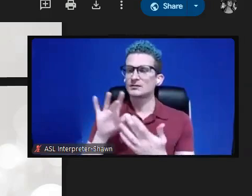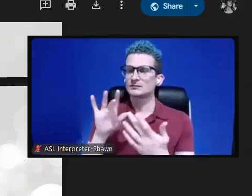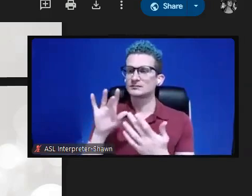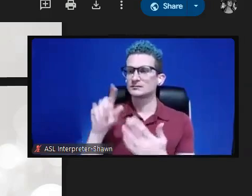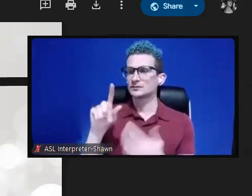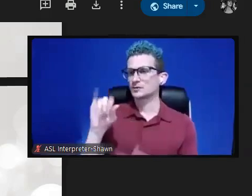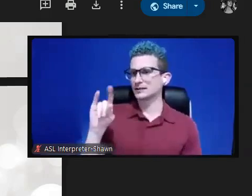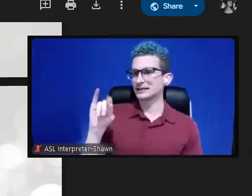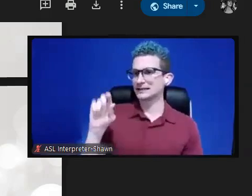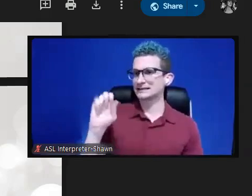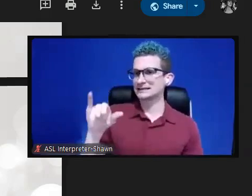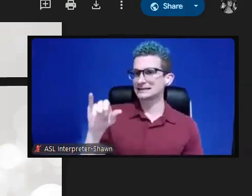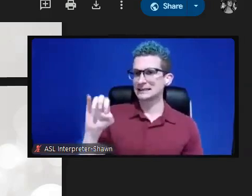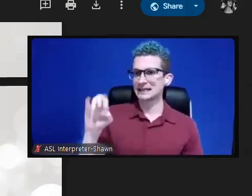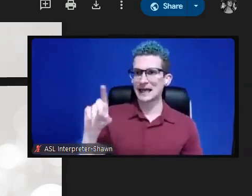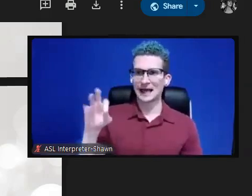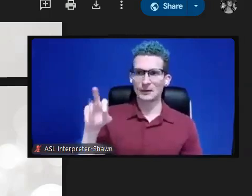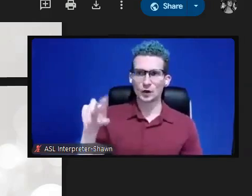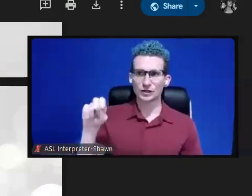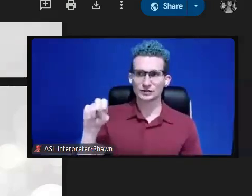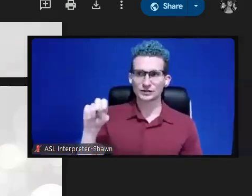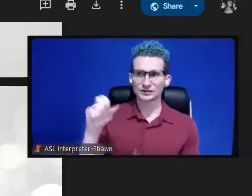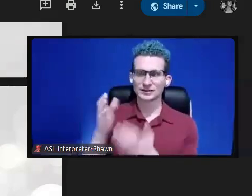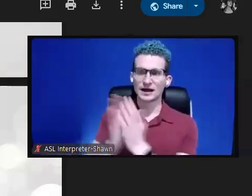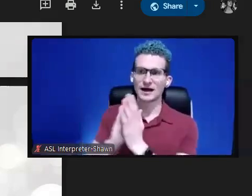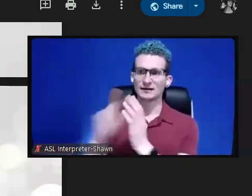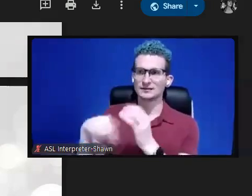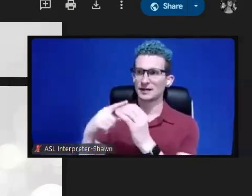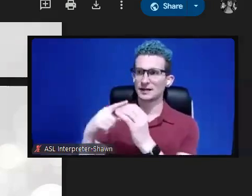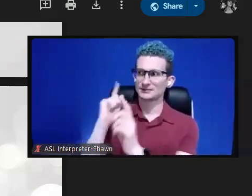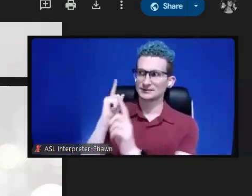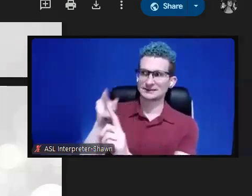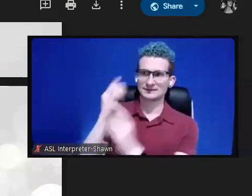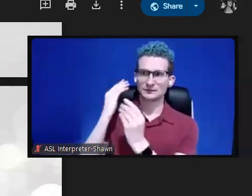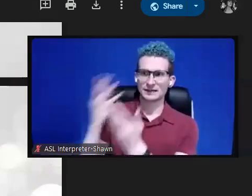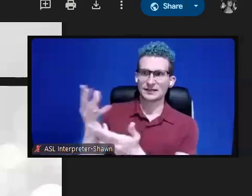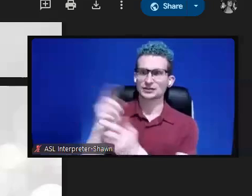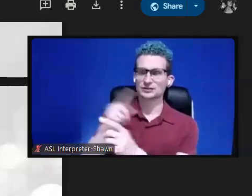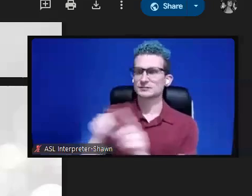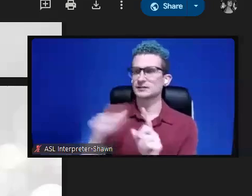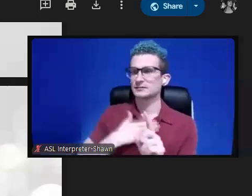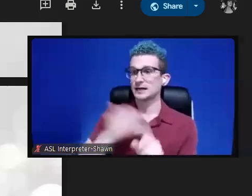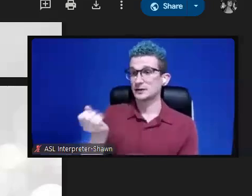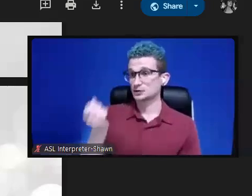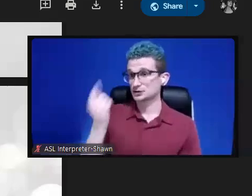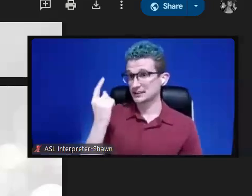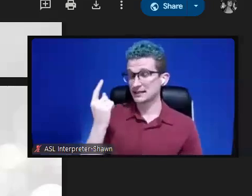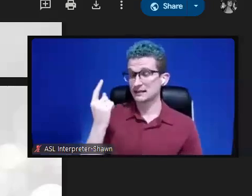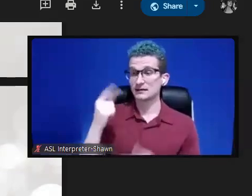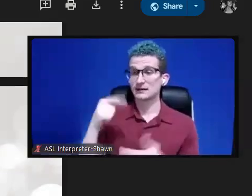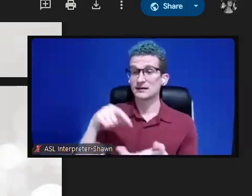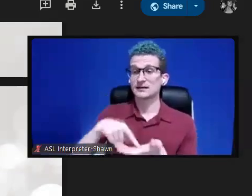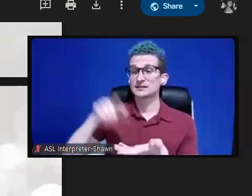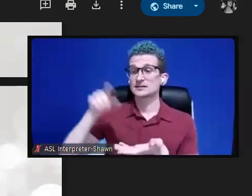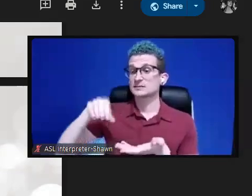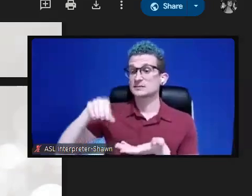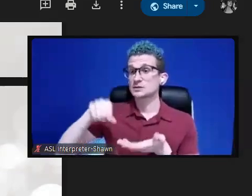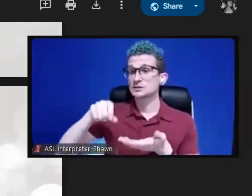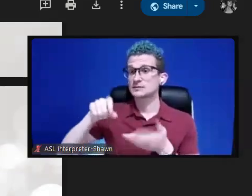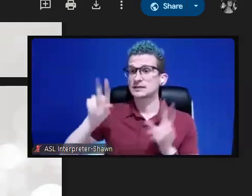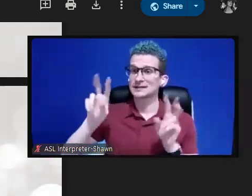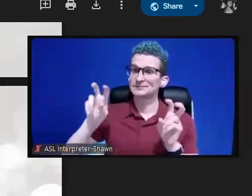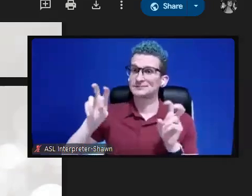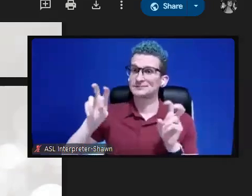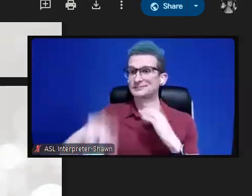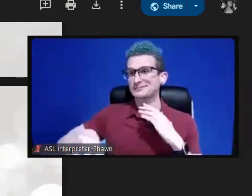my understanding was that this was supposed to be originally supplemental. So for